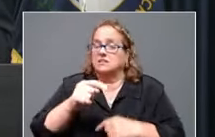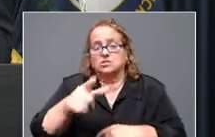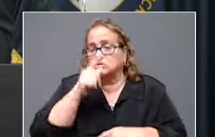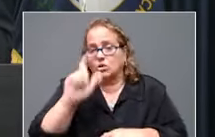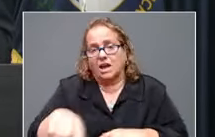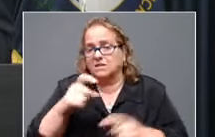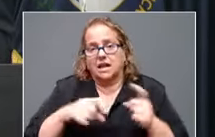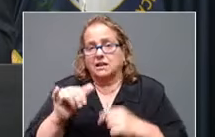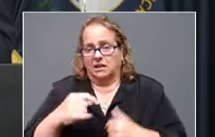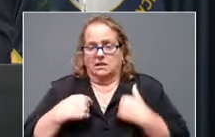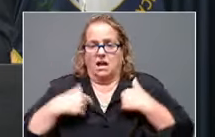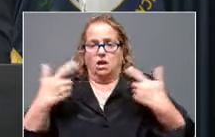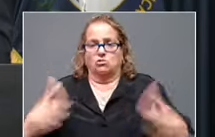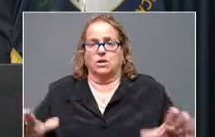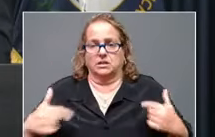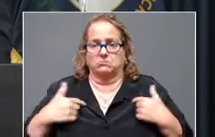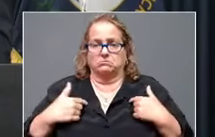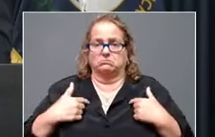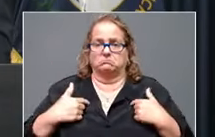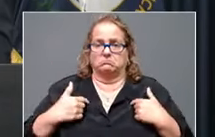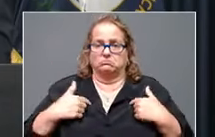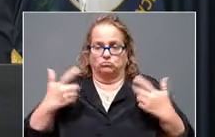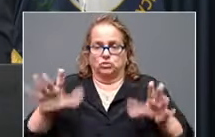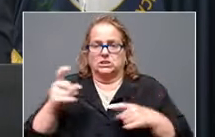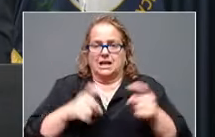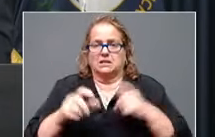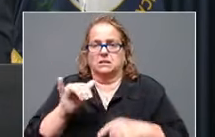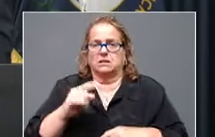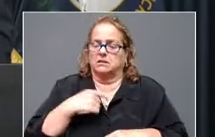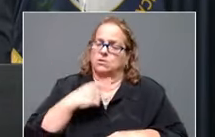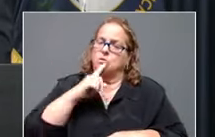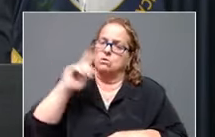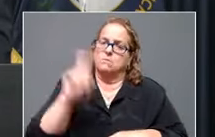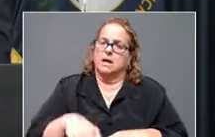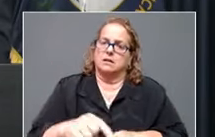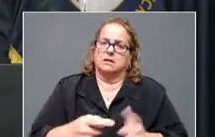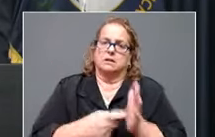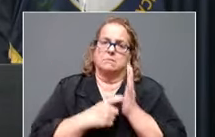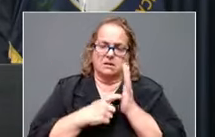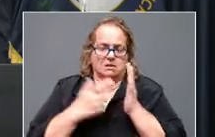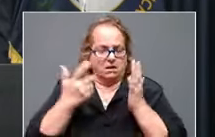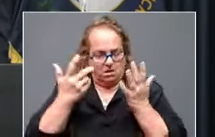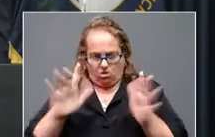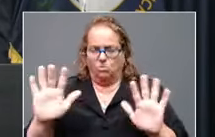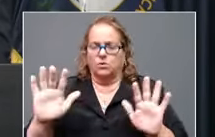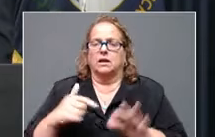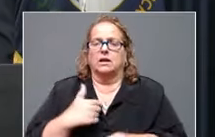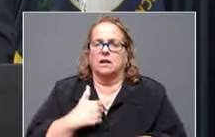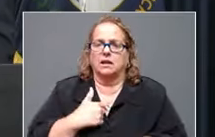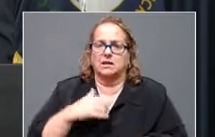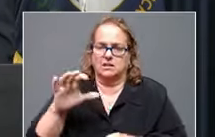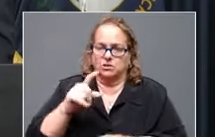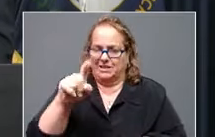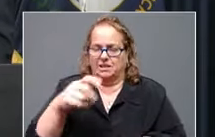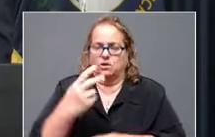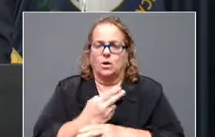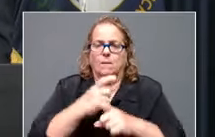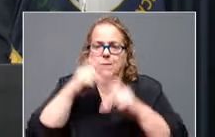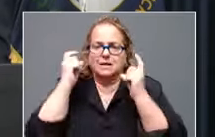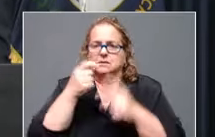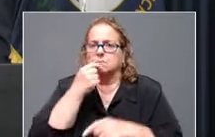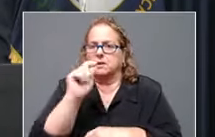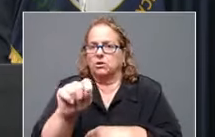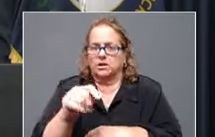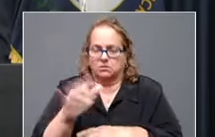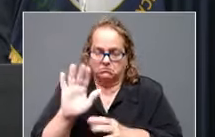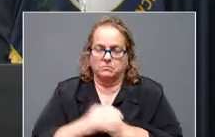it. This is where we provide a united front. This is whether you are on the side of protecting our kids because you know what the right thing